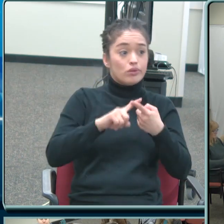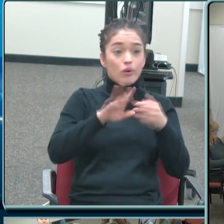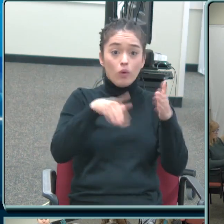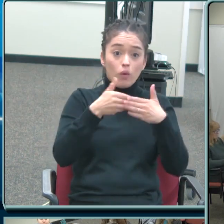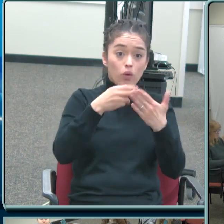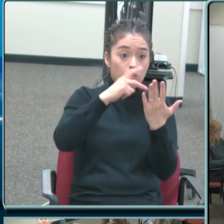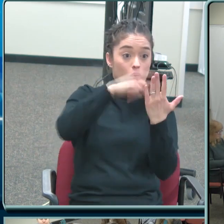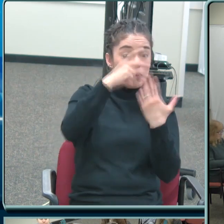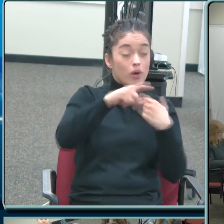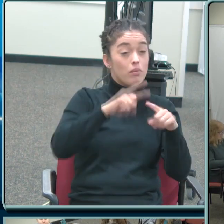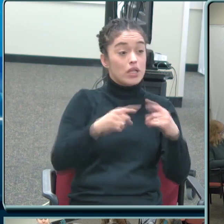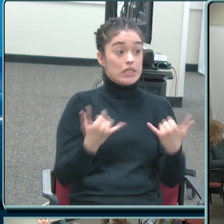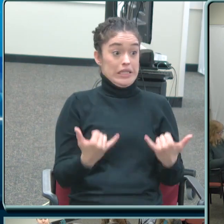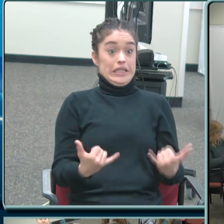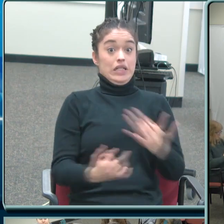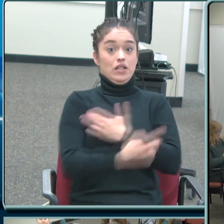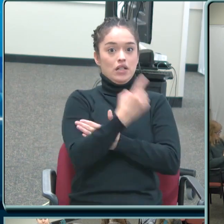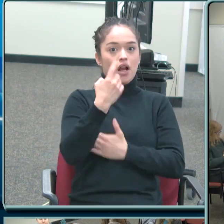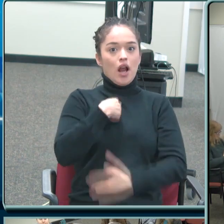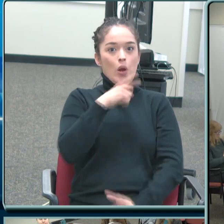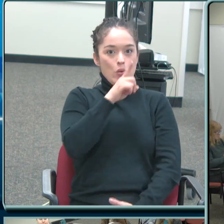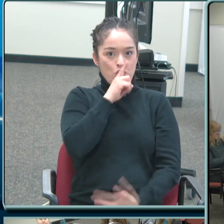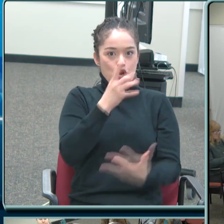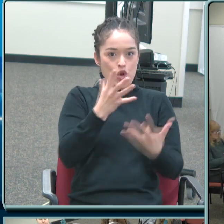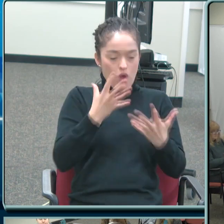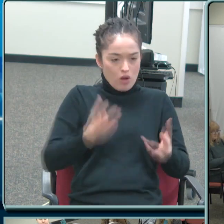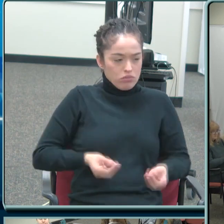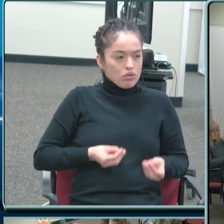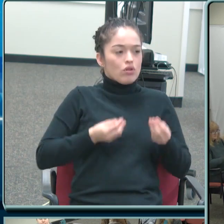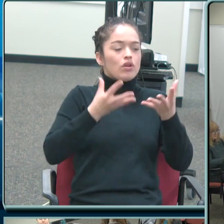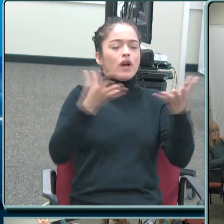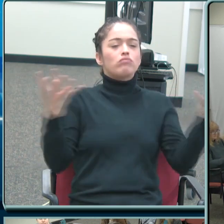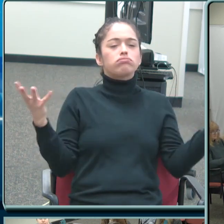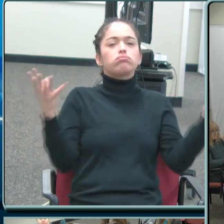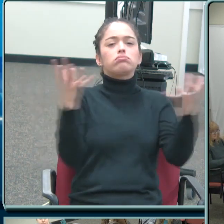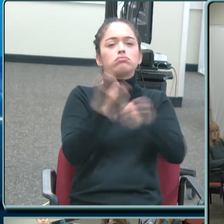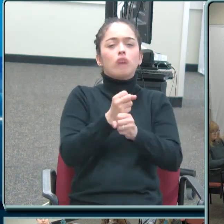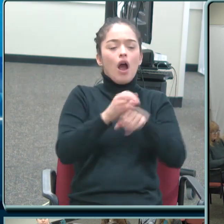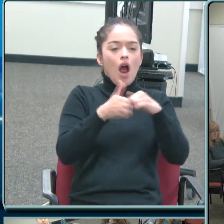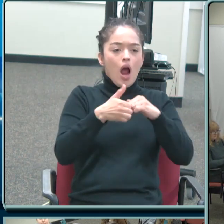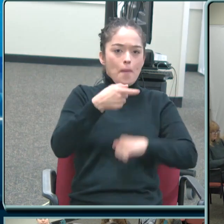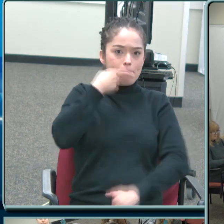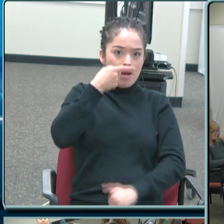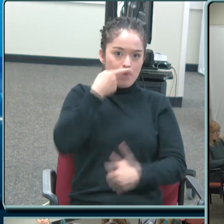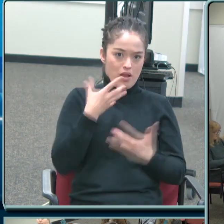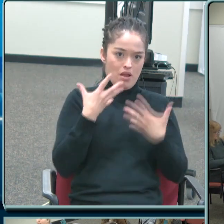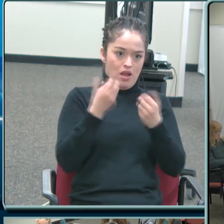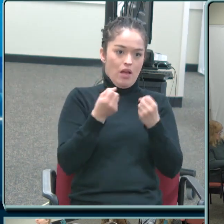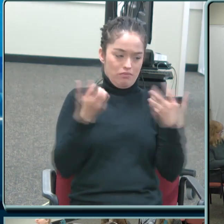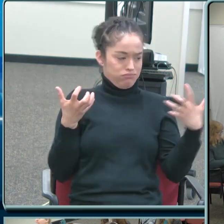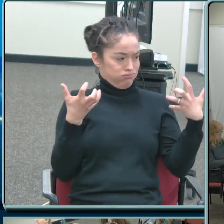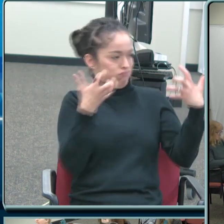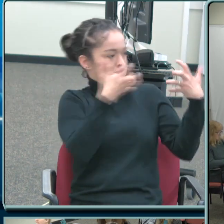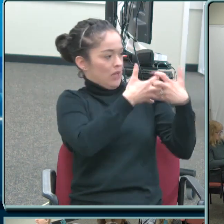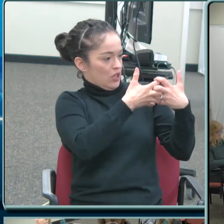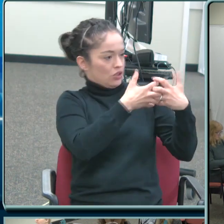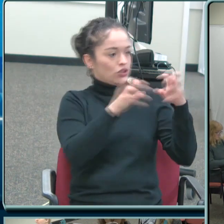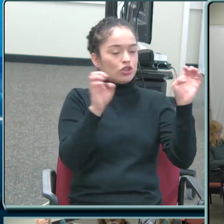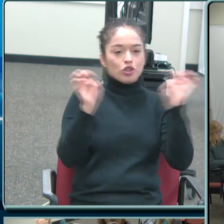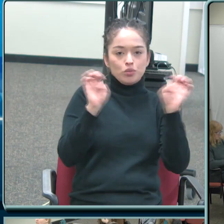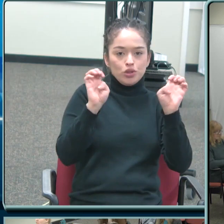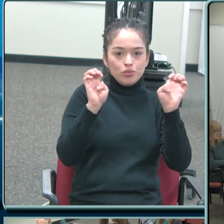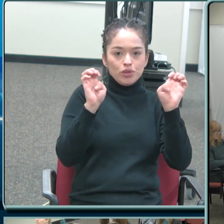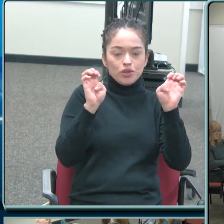program. But today, I really wanted to provide you a brief overview of how public health fits into the overall emergency